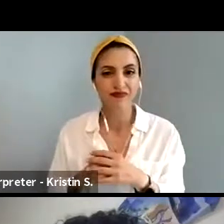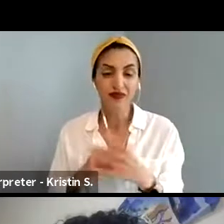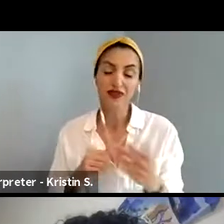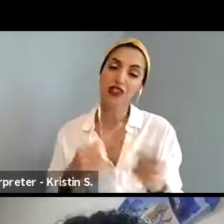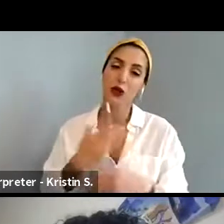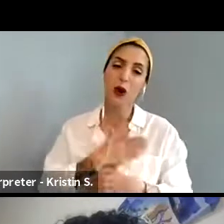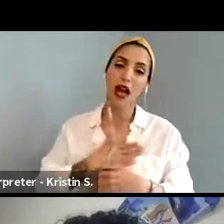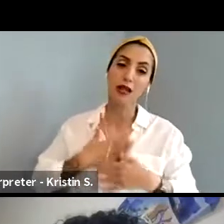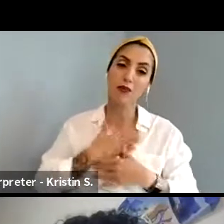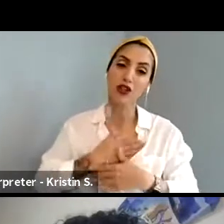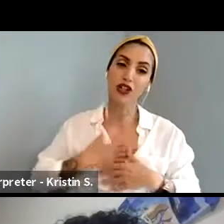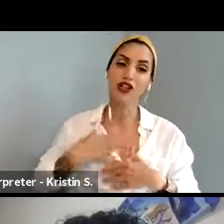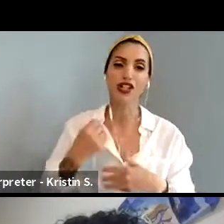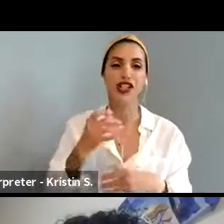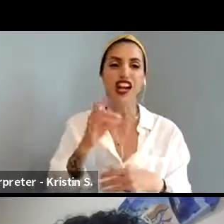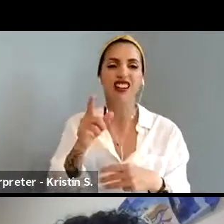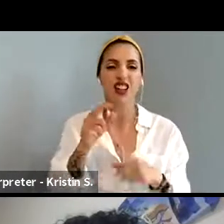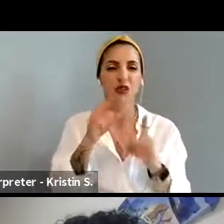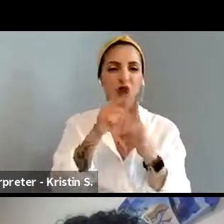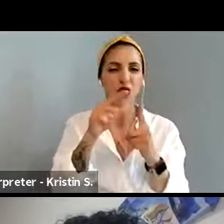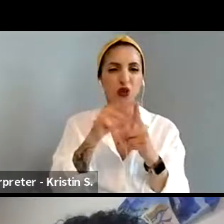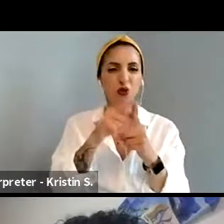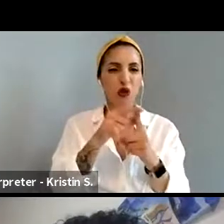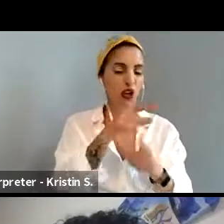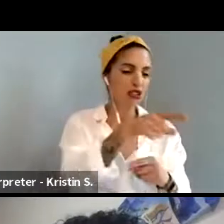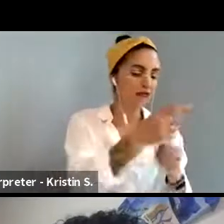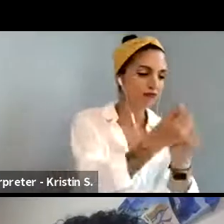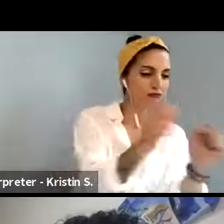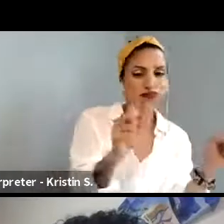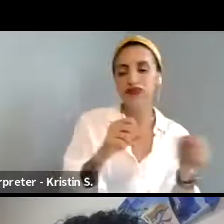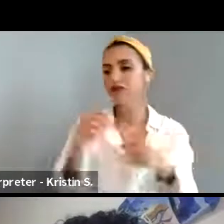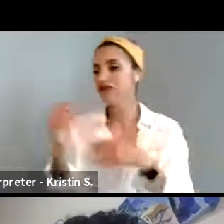appreciate those two words as metaphors, you know, and